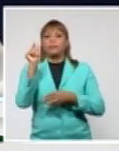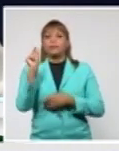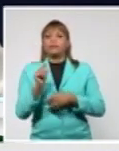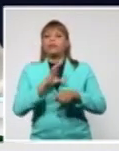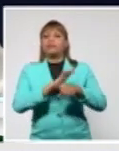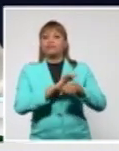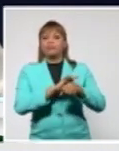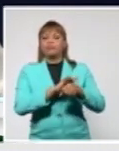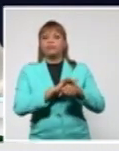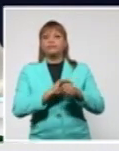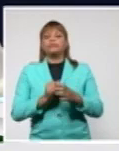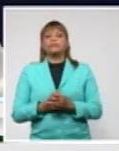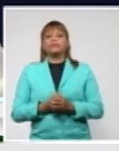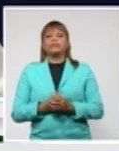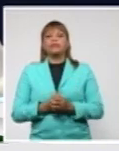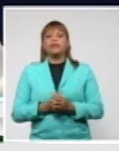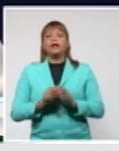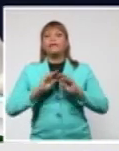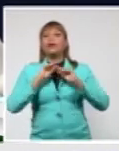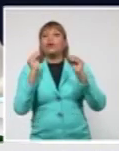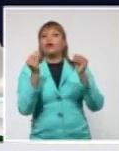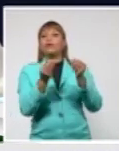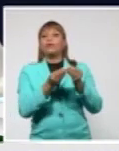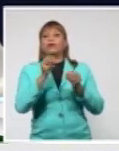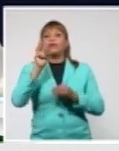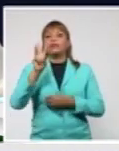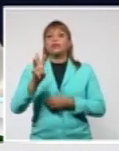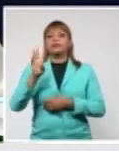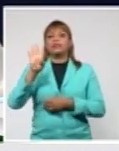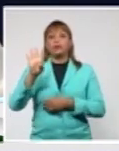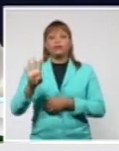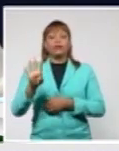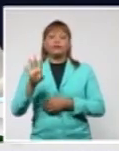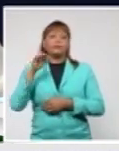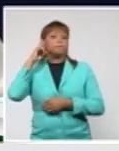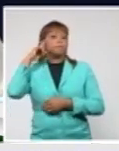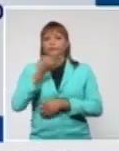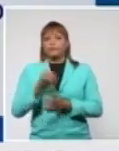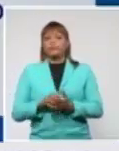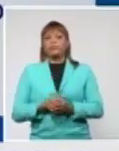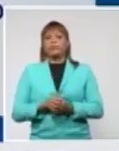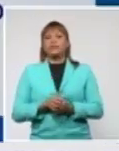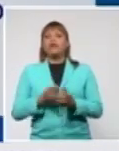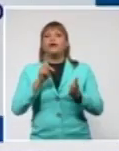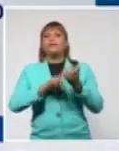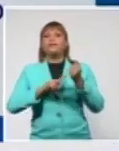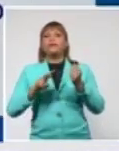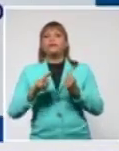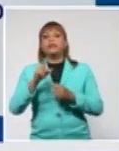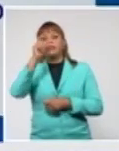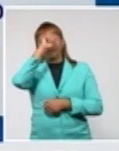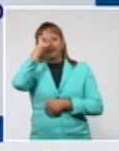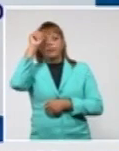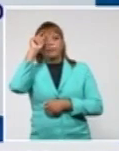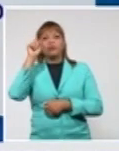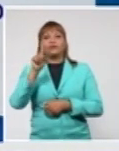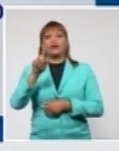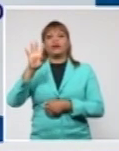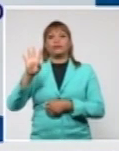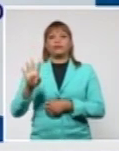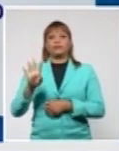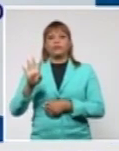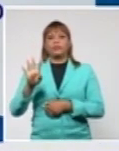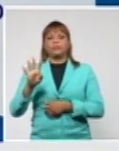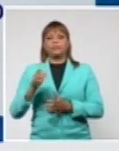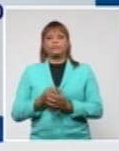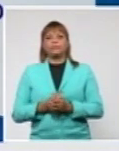between 40 and 59, and 4 are over the age of 60. Of the 30 cases